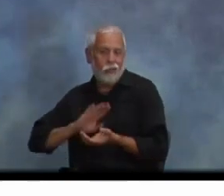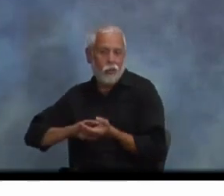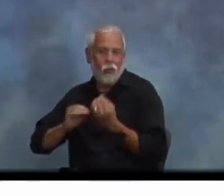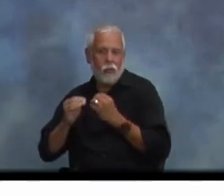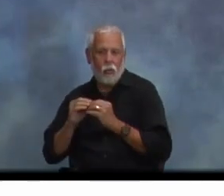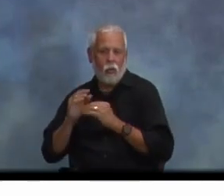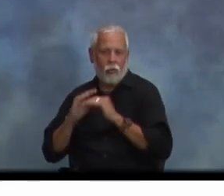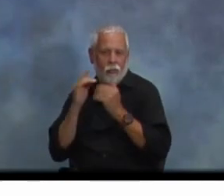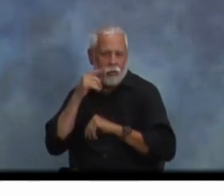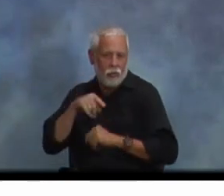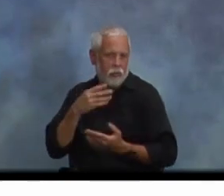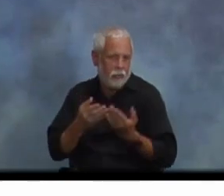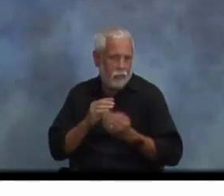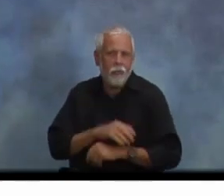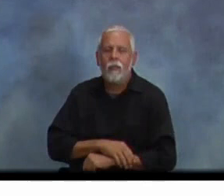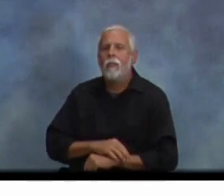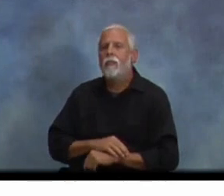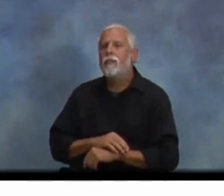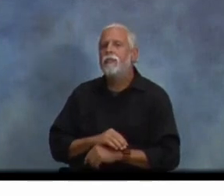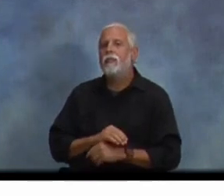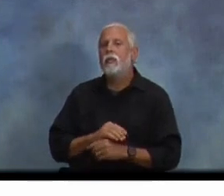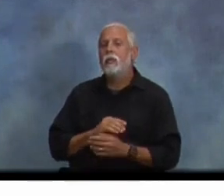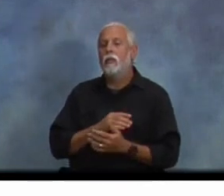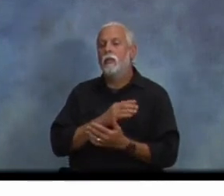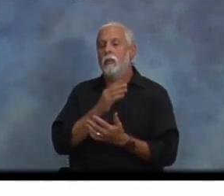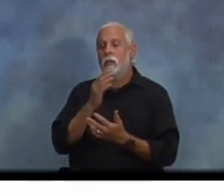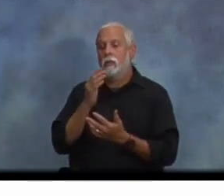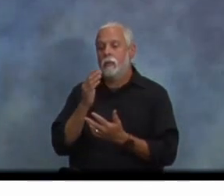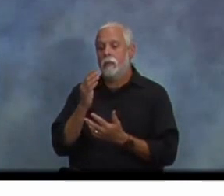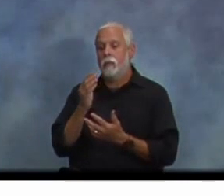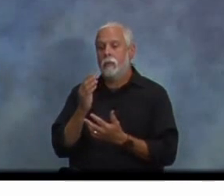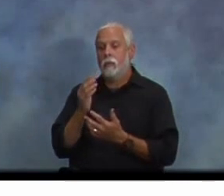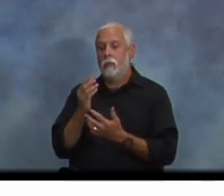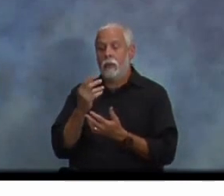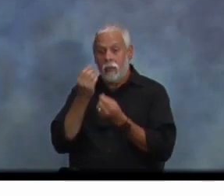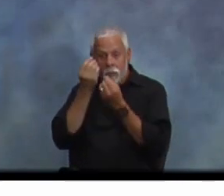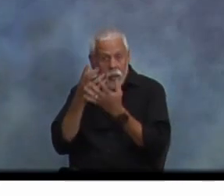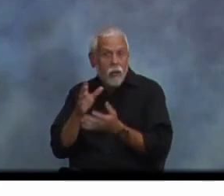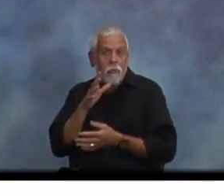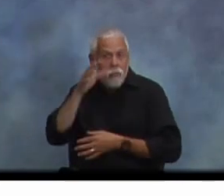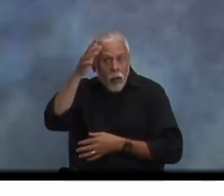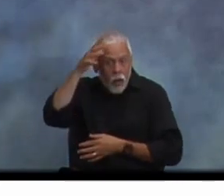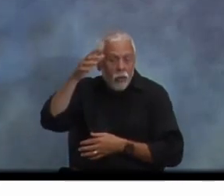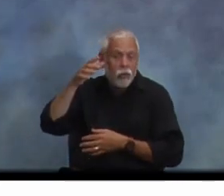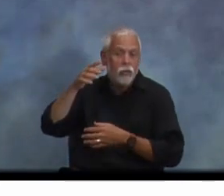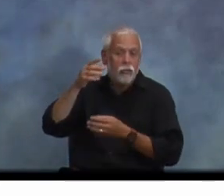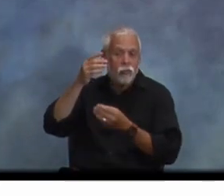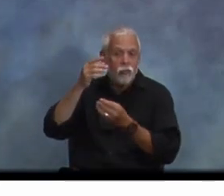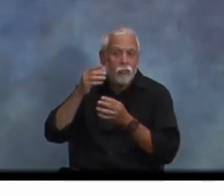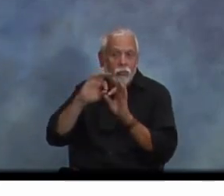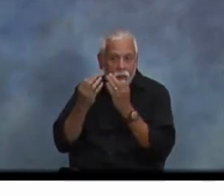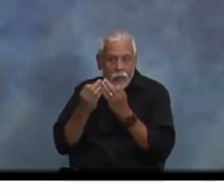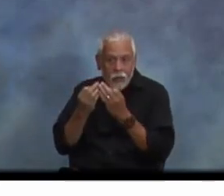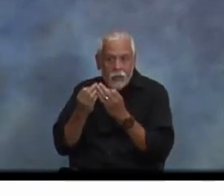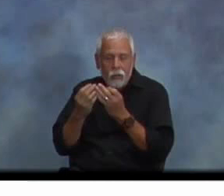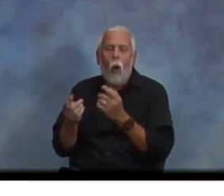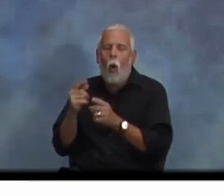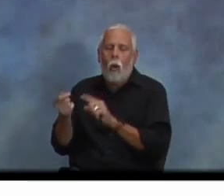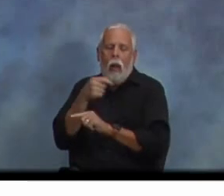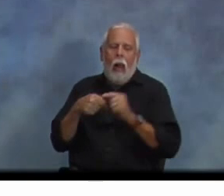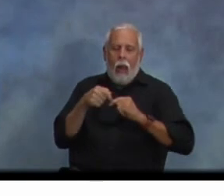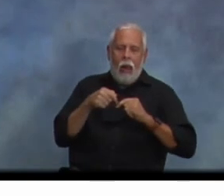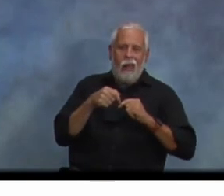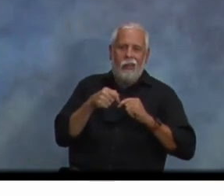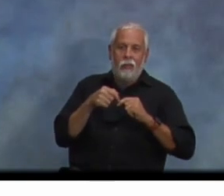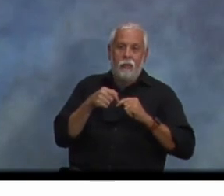much more comfortable. And then vaccine information to parents and caregivers. Just a